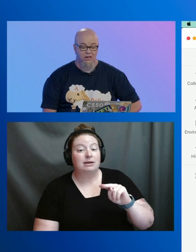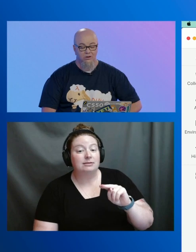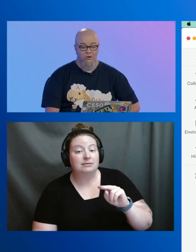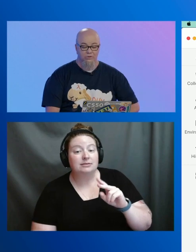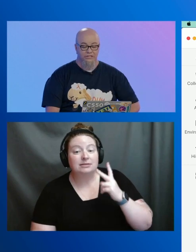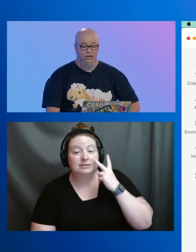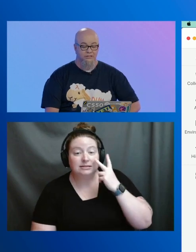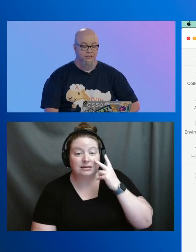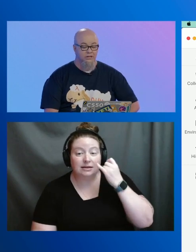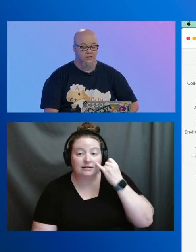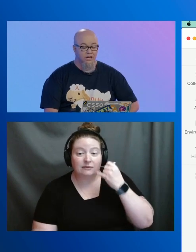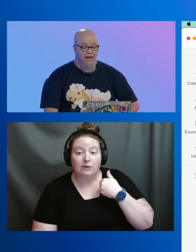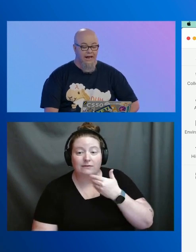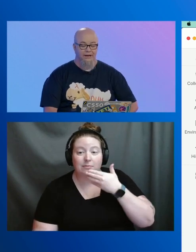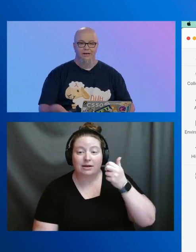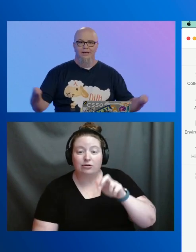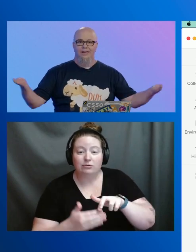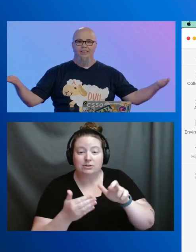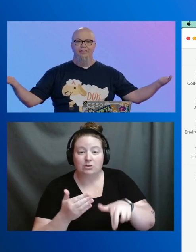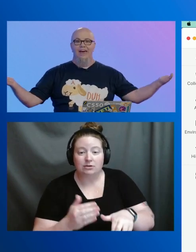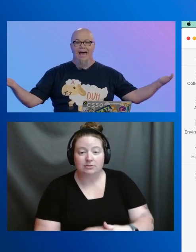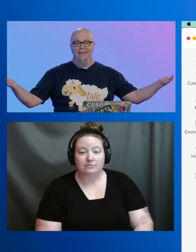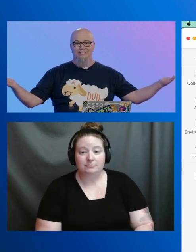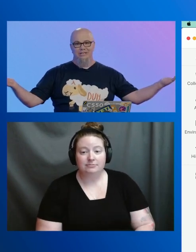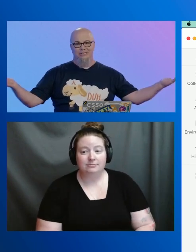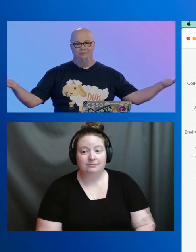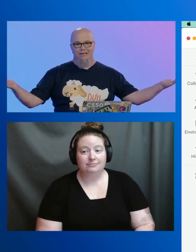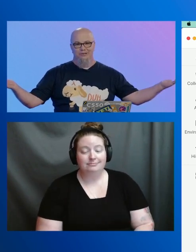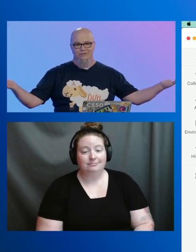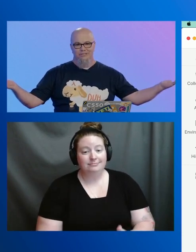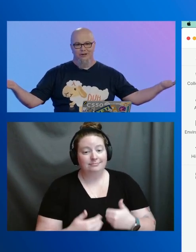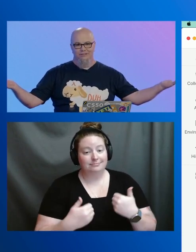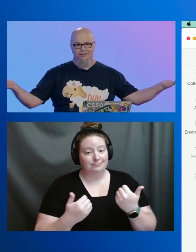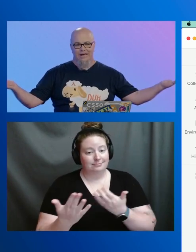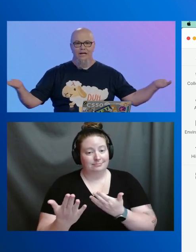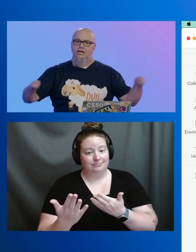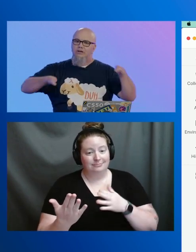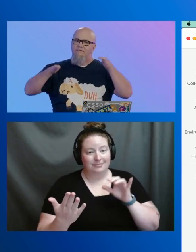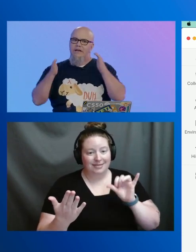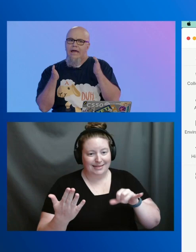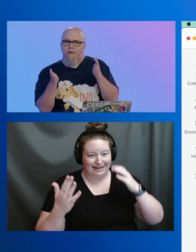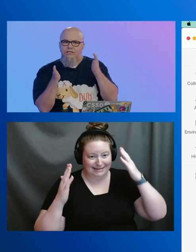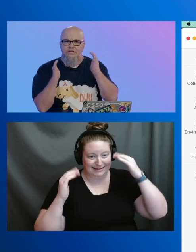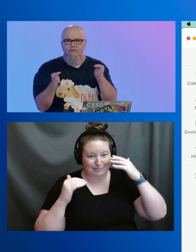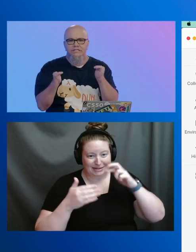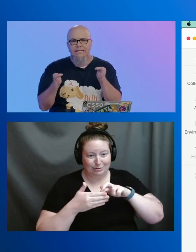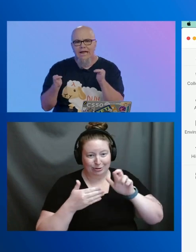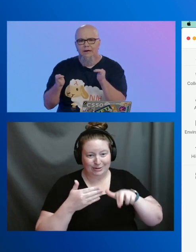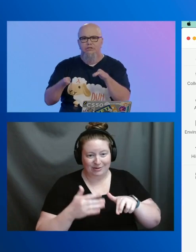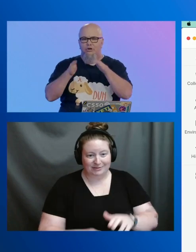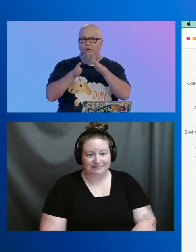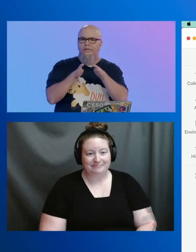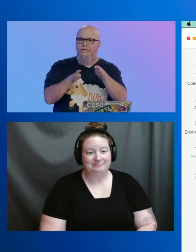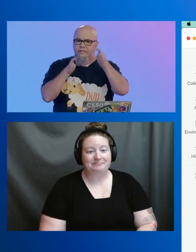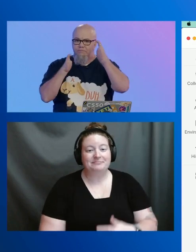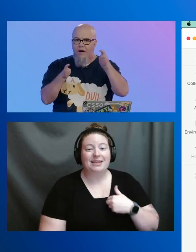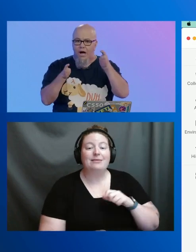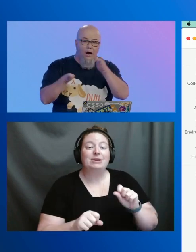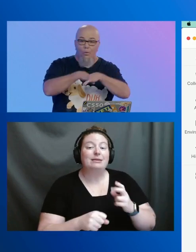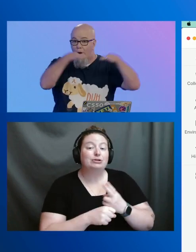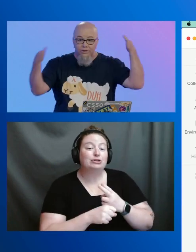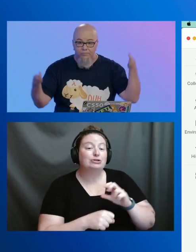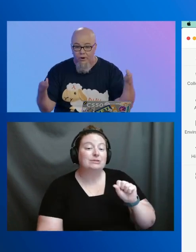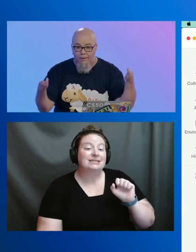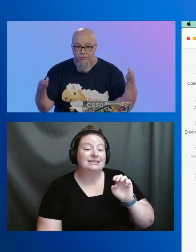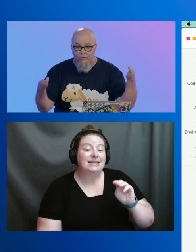better result. And that is the expected result, okay? So I've been able to use SAM to quickly